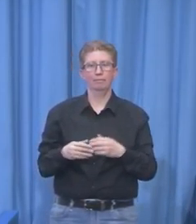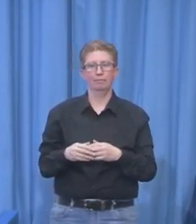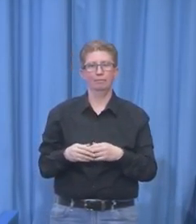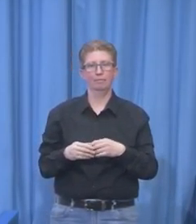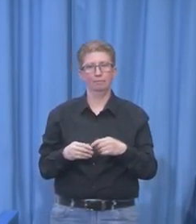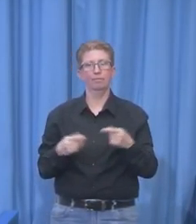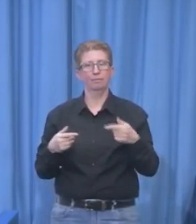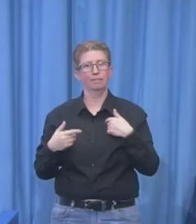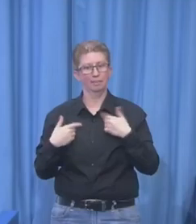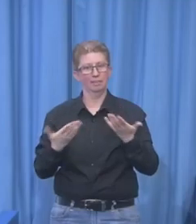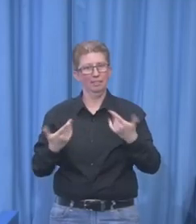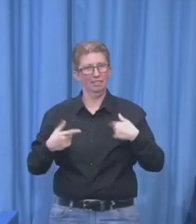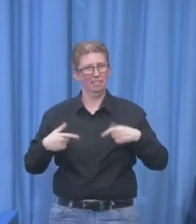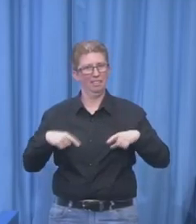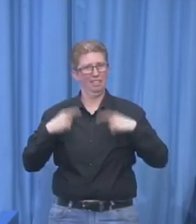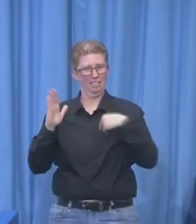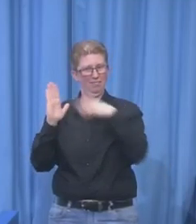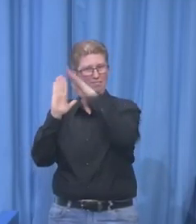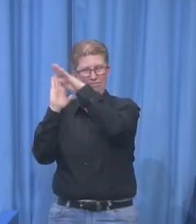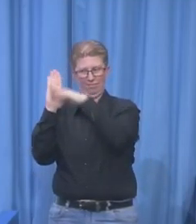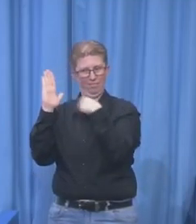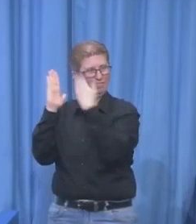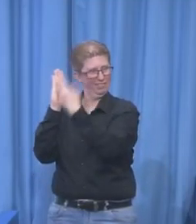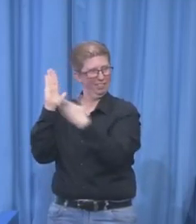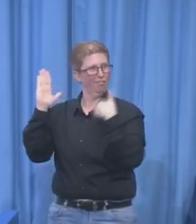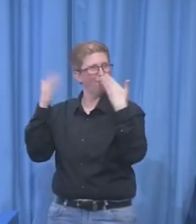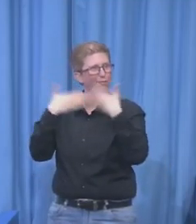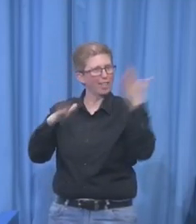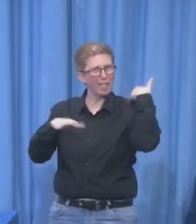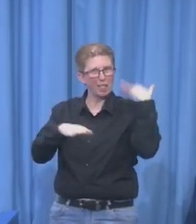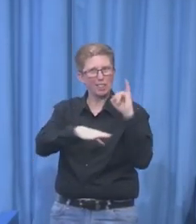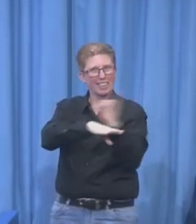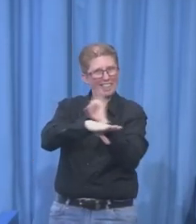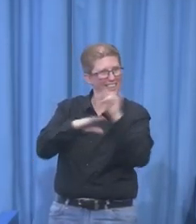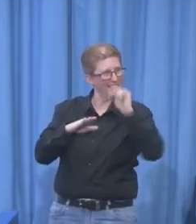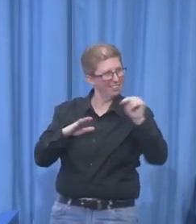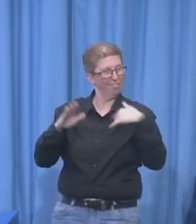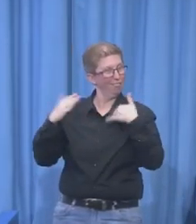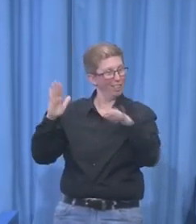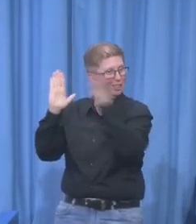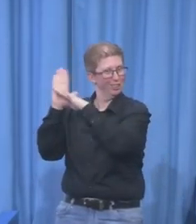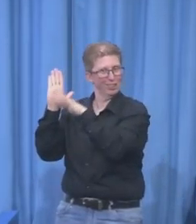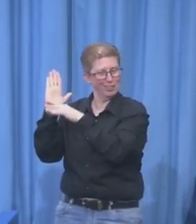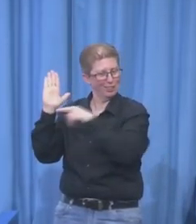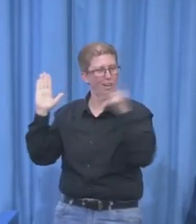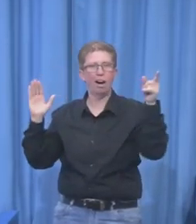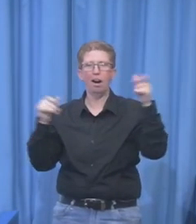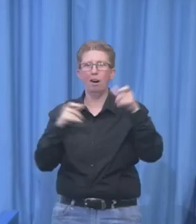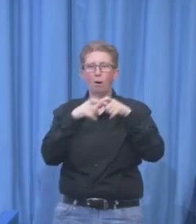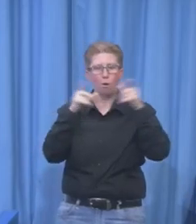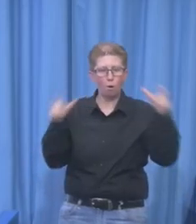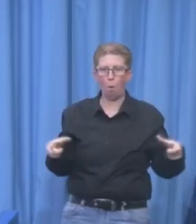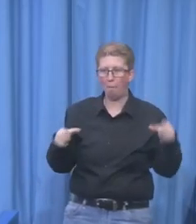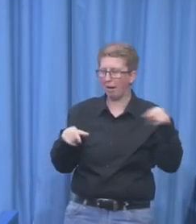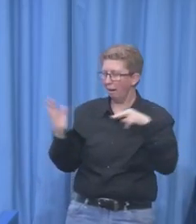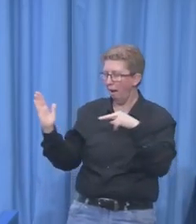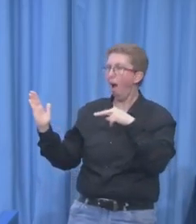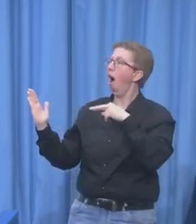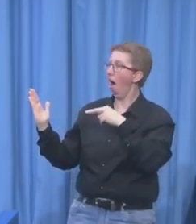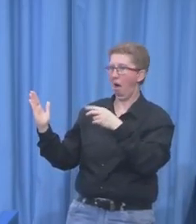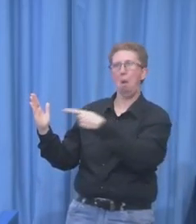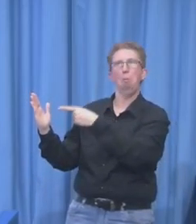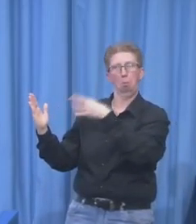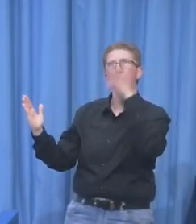Okay, I would like to share with you one example of our program in the United States. Maybe you know, both of you, this